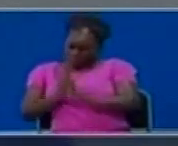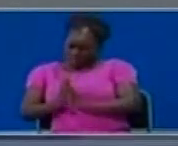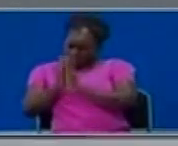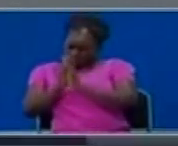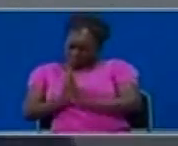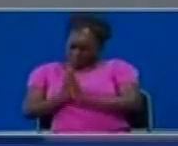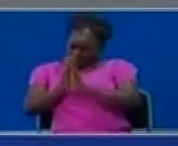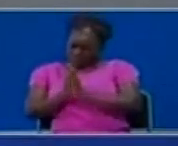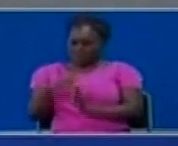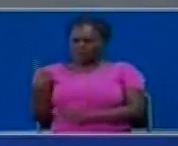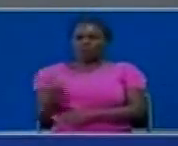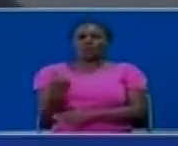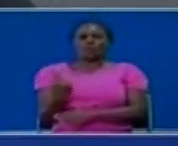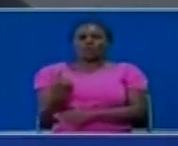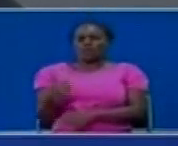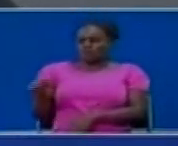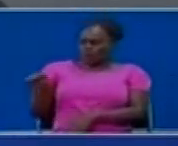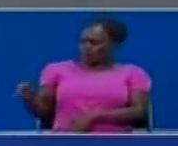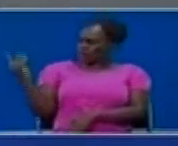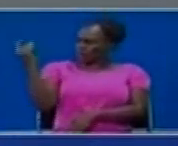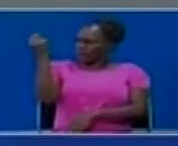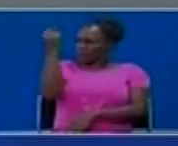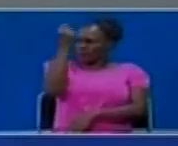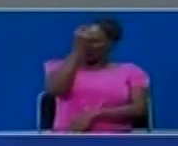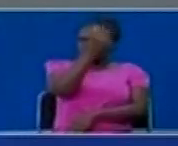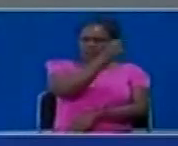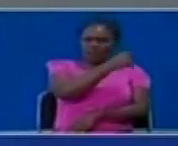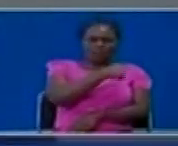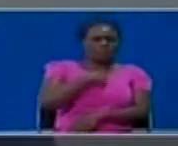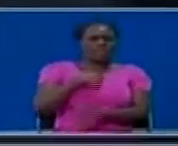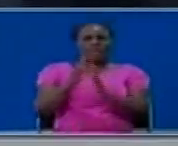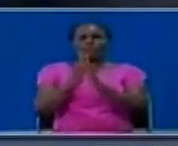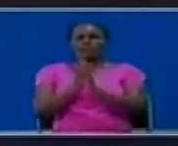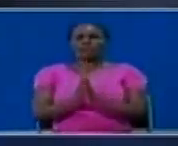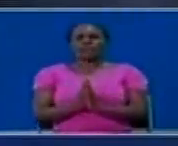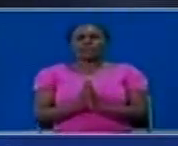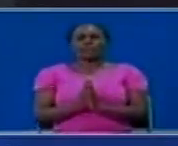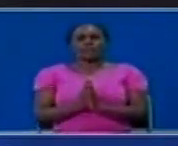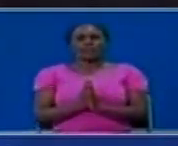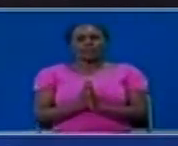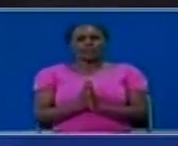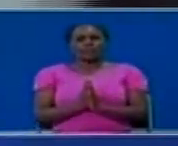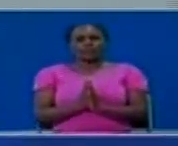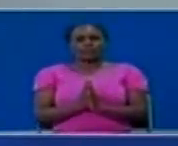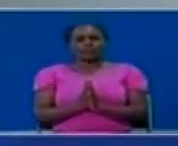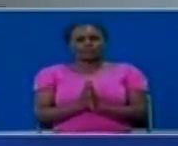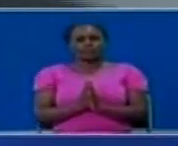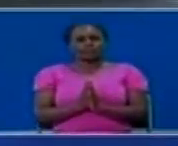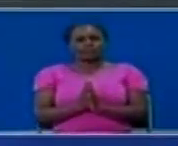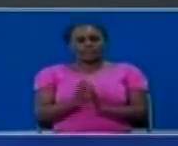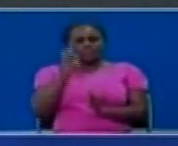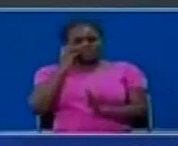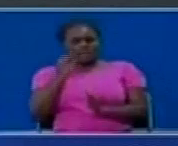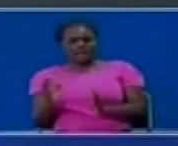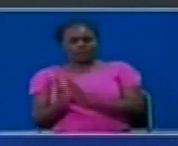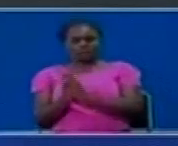peke yake kuoga na kutoka na asubuhi natoka. Jioni mimi nakuja kulala peke yake. Haya. The sad tales of